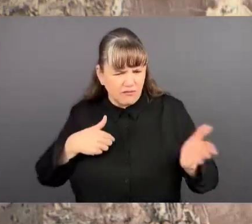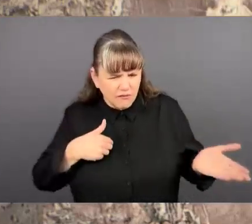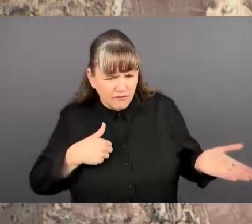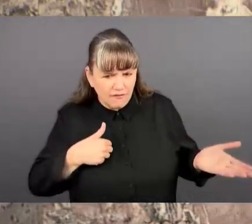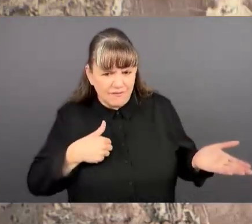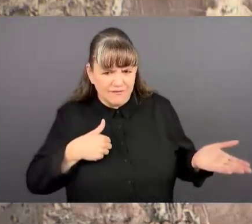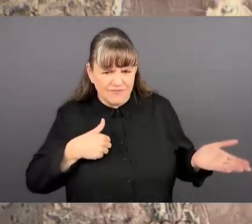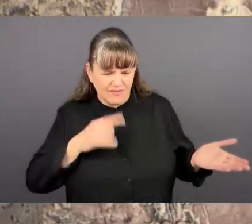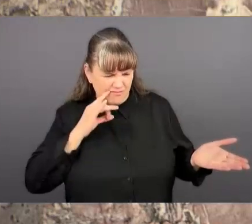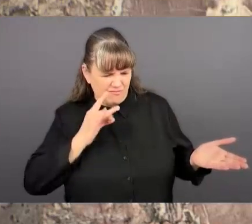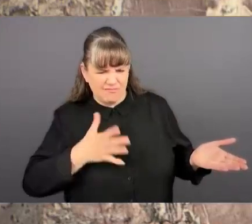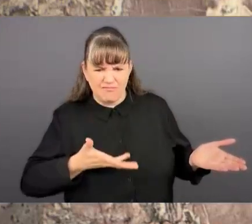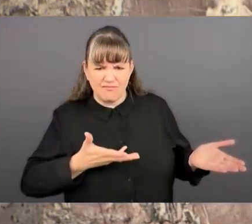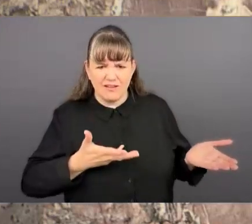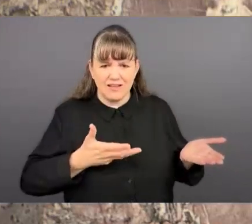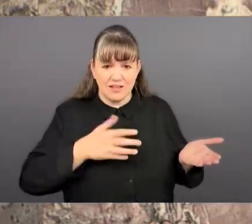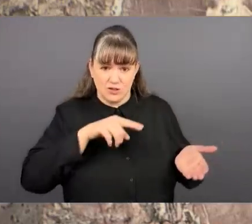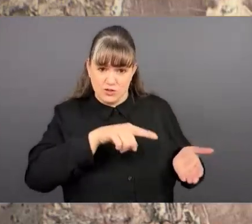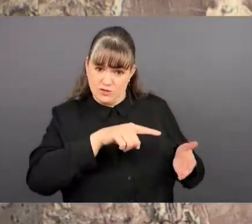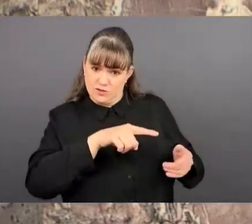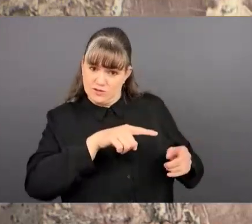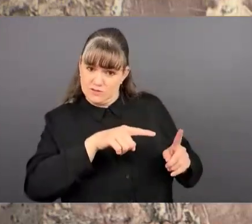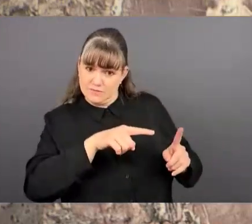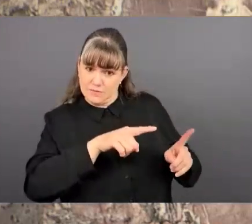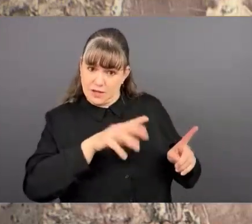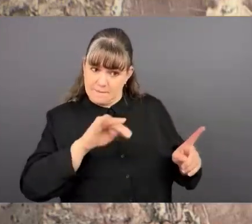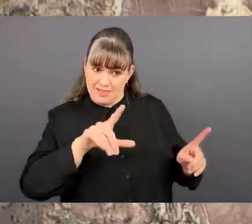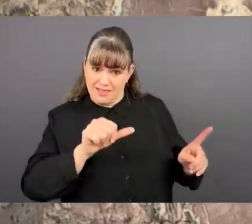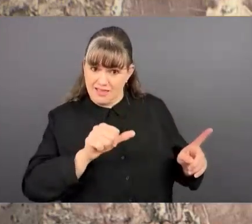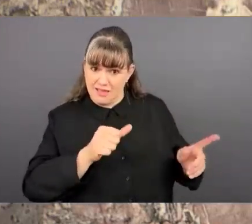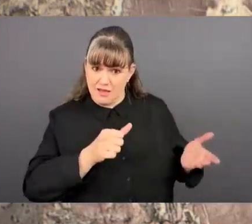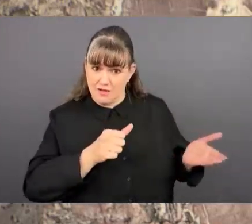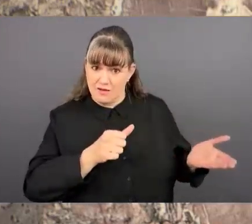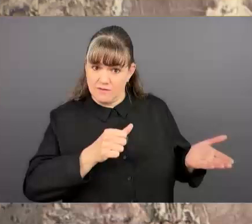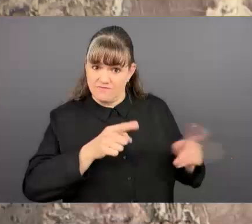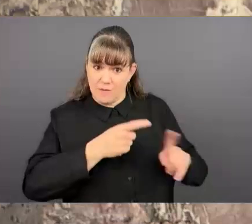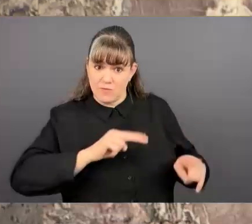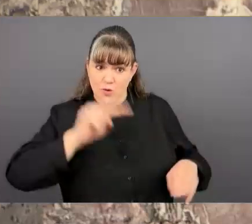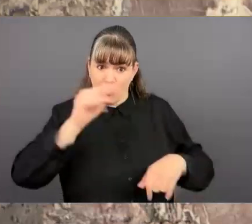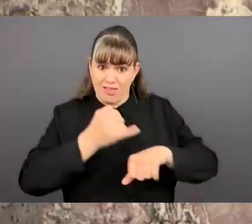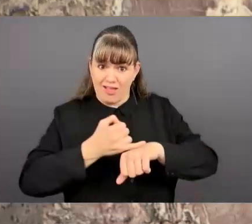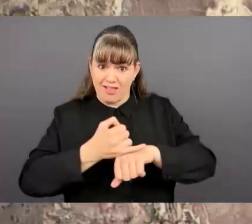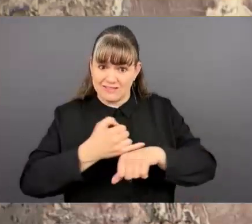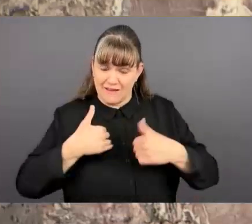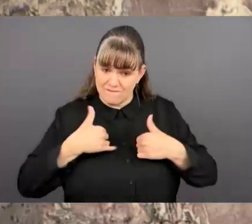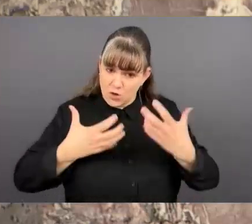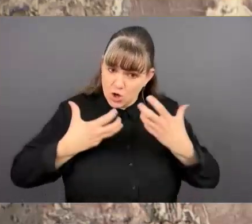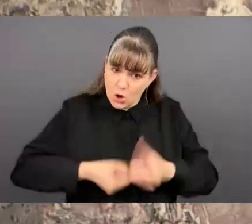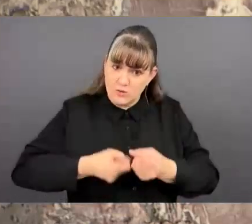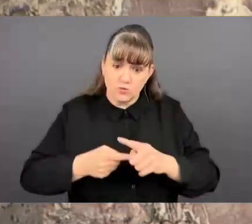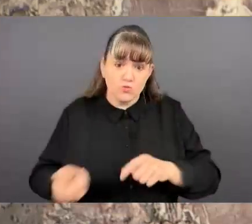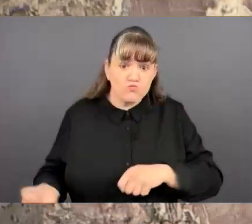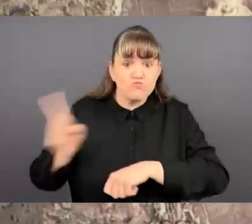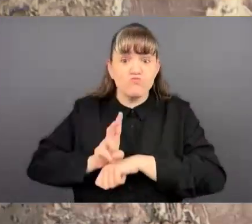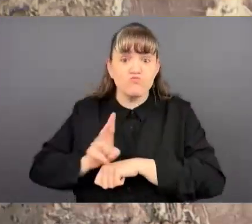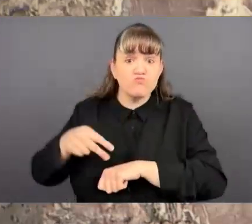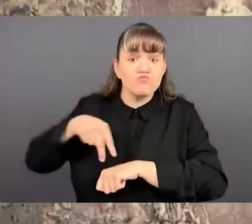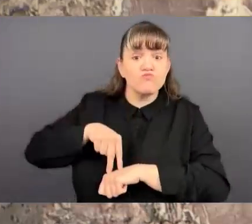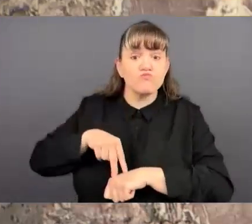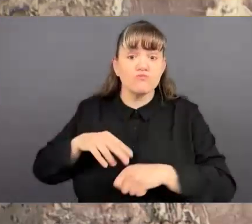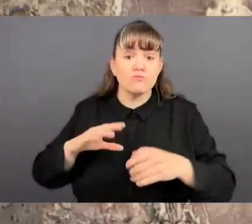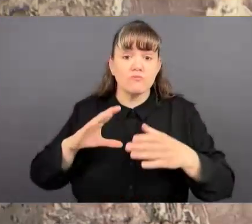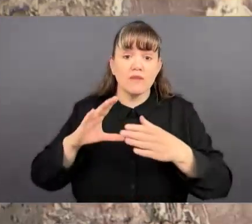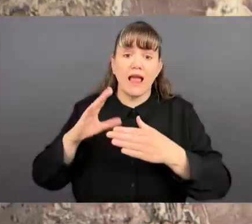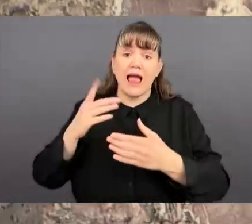courage to stand up in this House and ask me a question on forestry after she, in her own community, referred to her own nations as